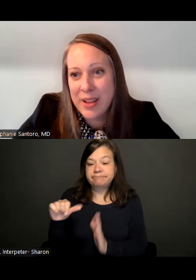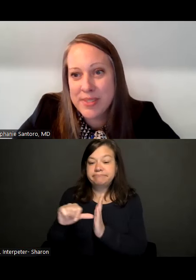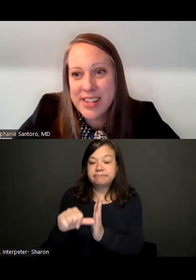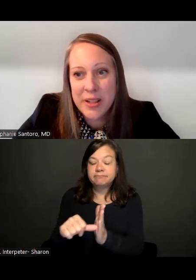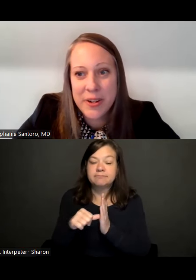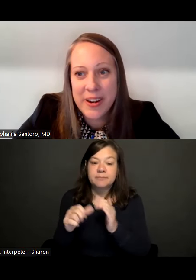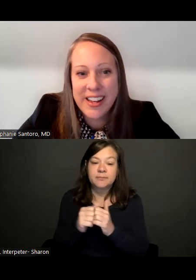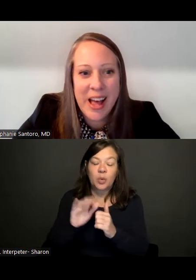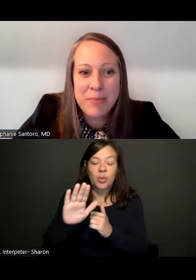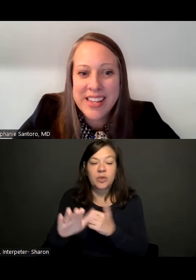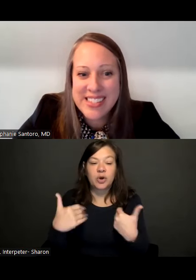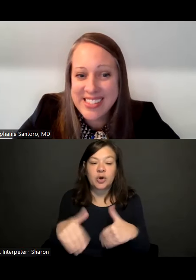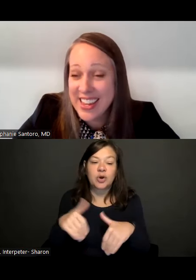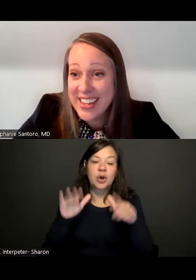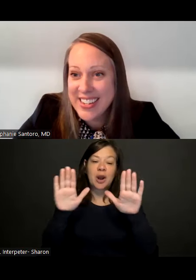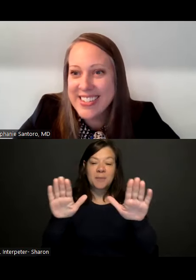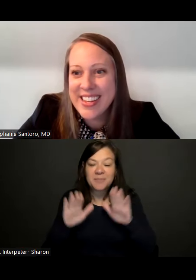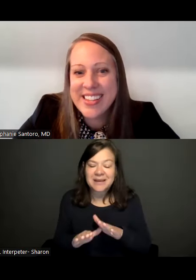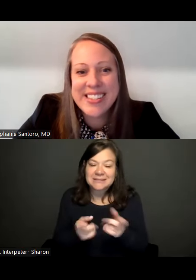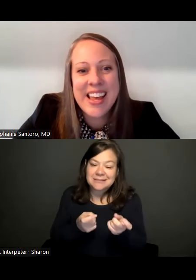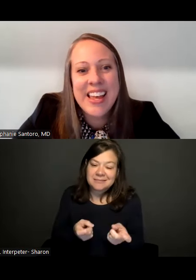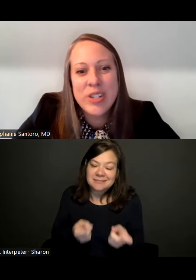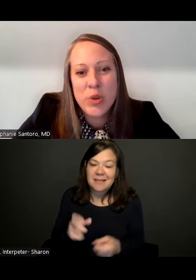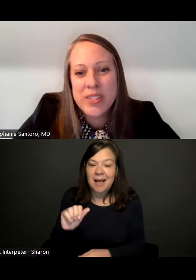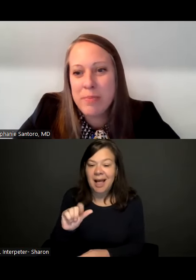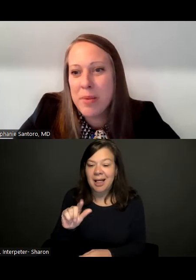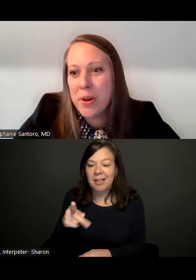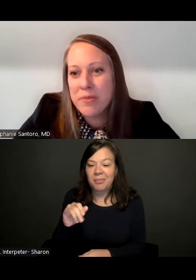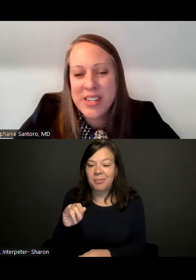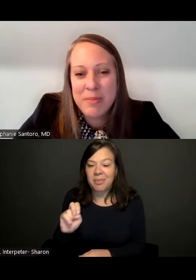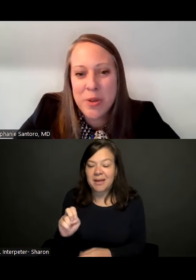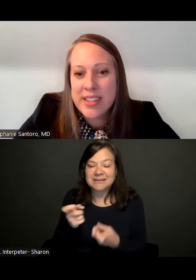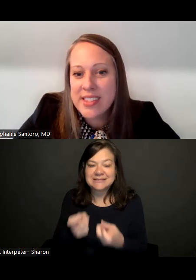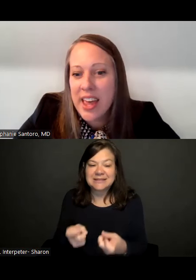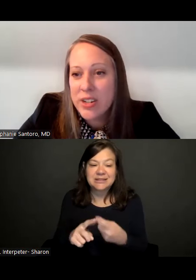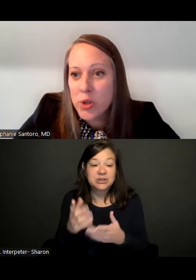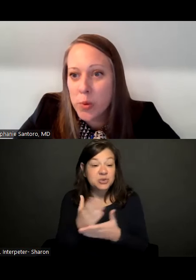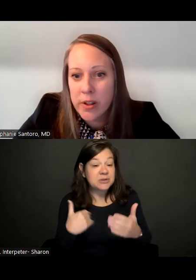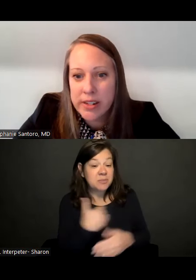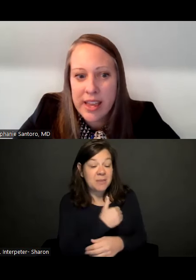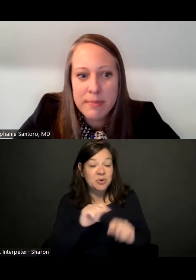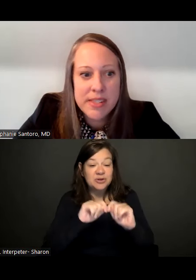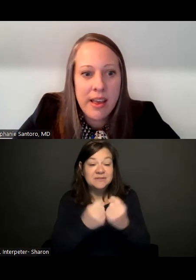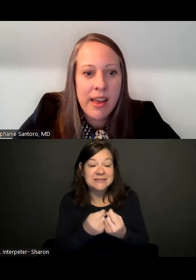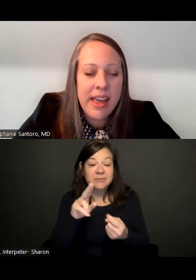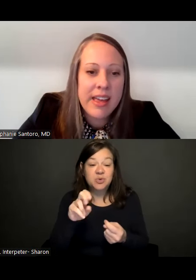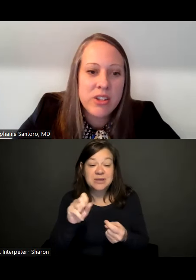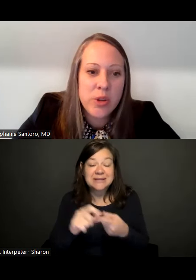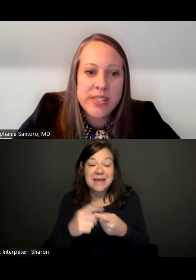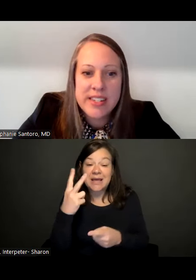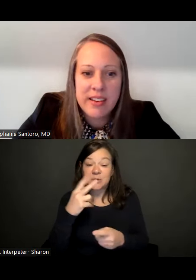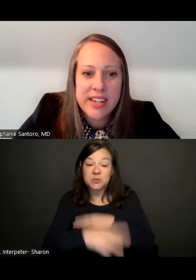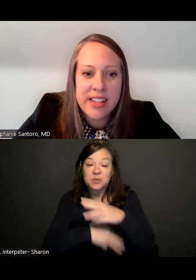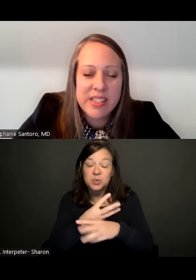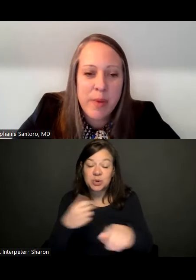her stellar alpine skiing skills. She was a member of Team USA at 2 World Games, and she